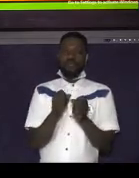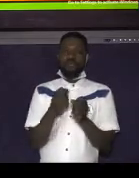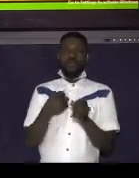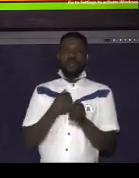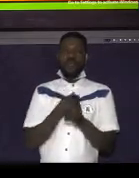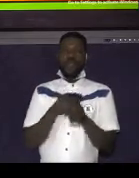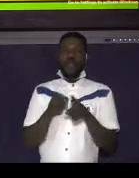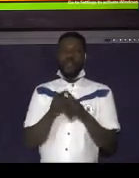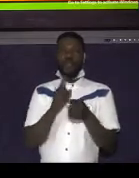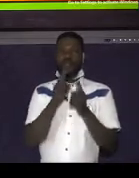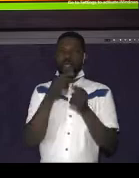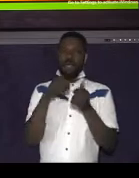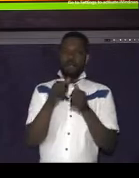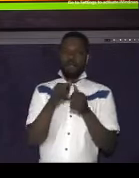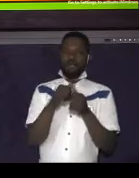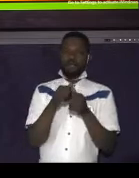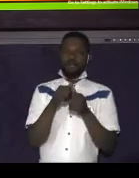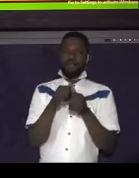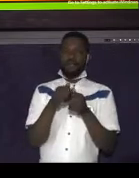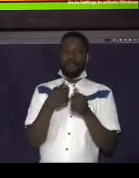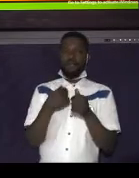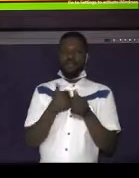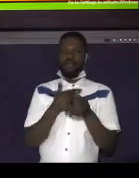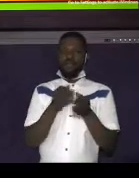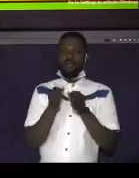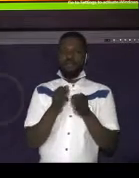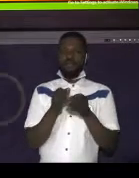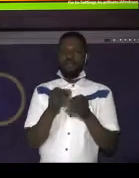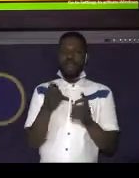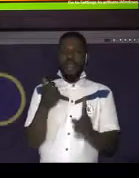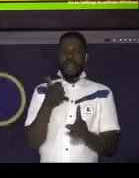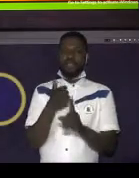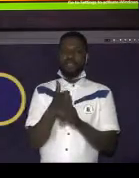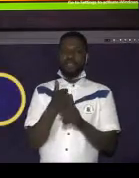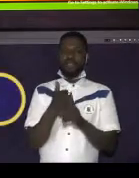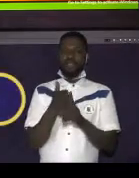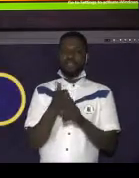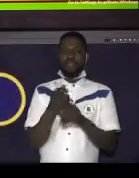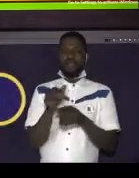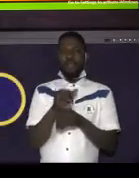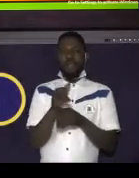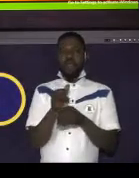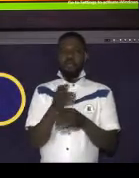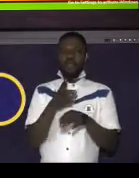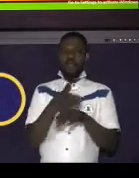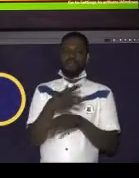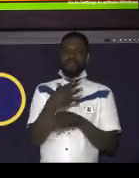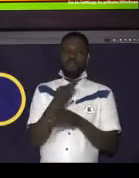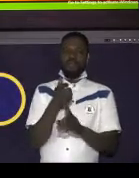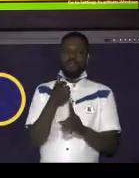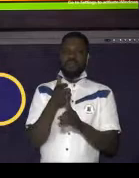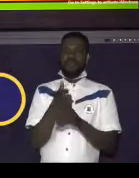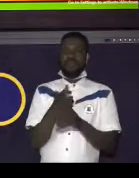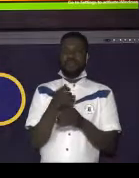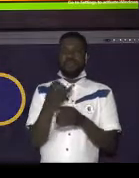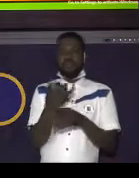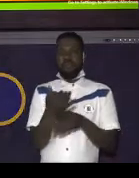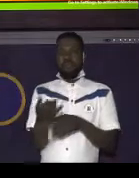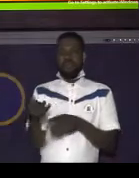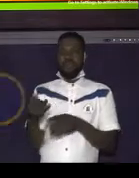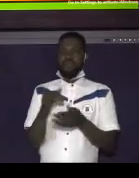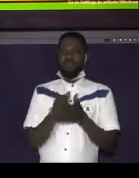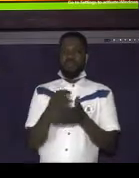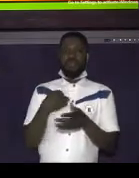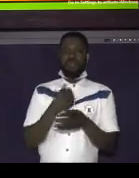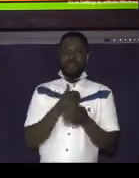We also talked about, we defined accidents, common causes of accidents, items we